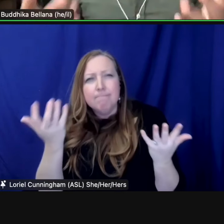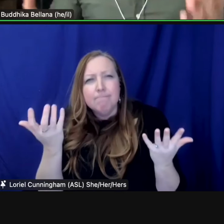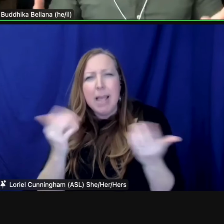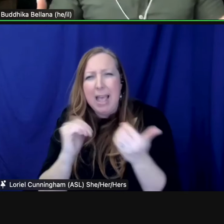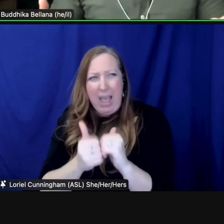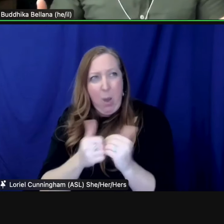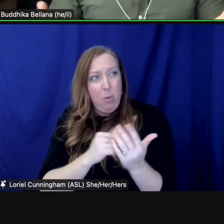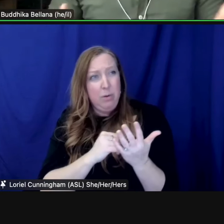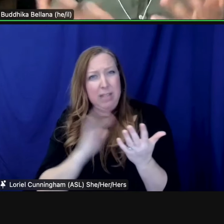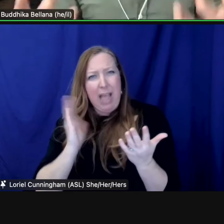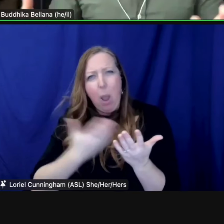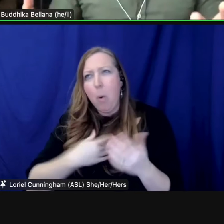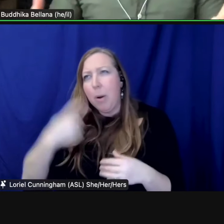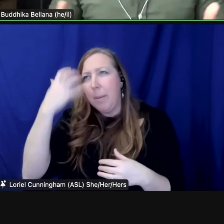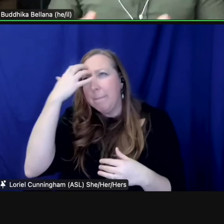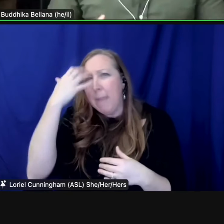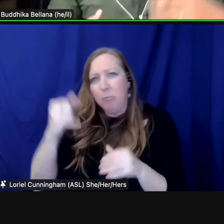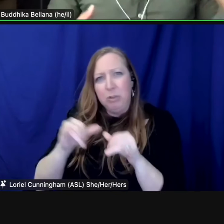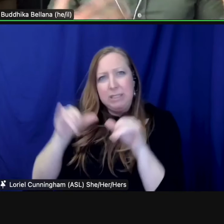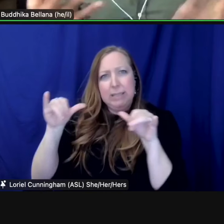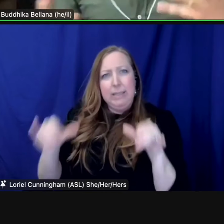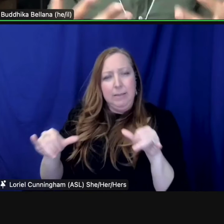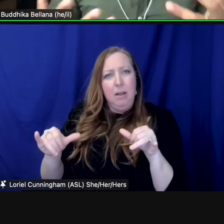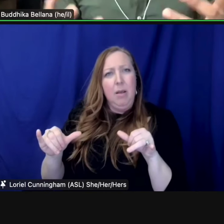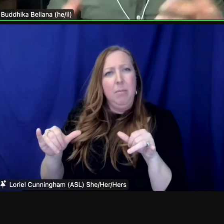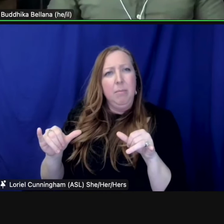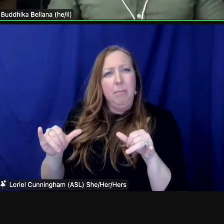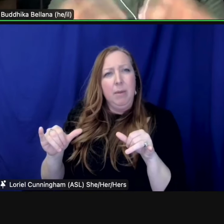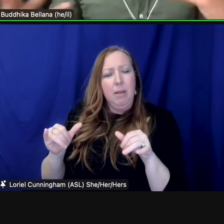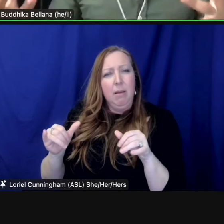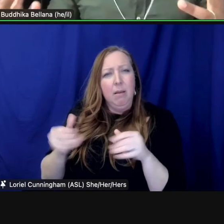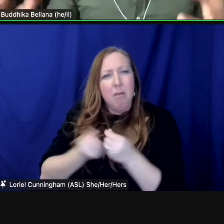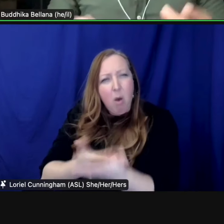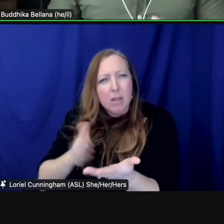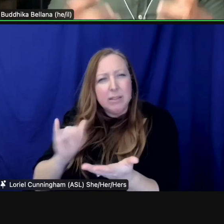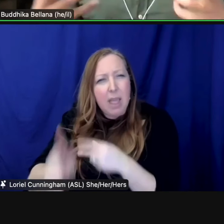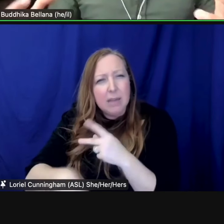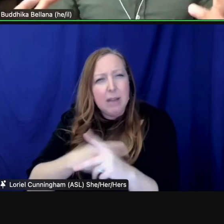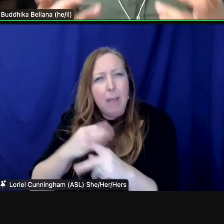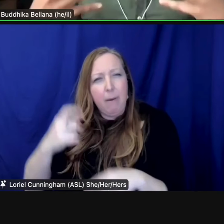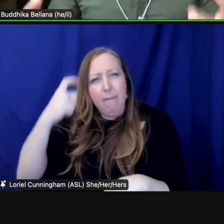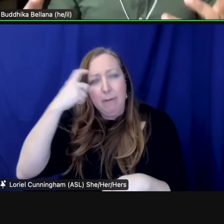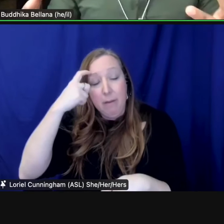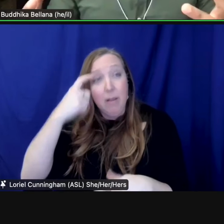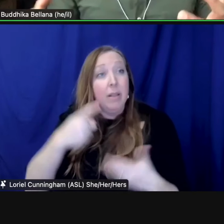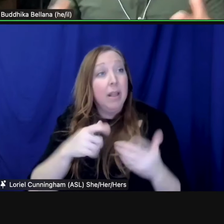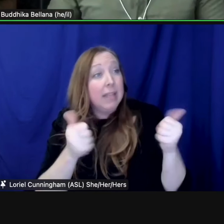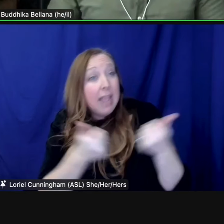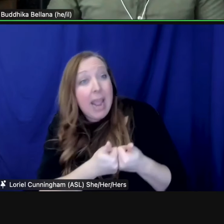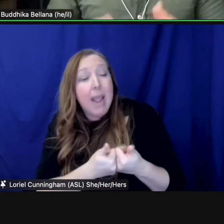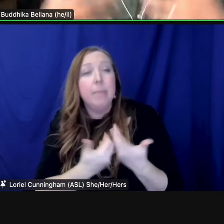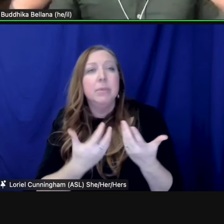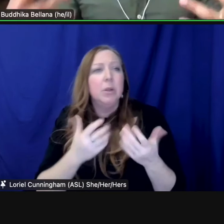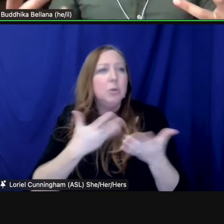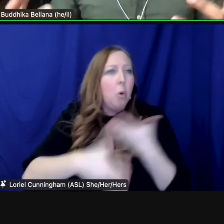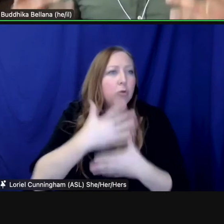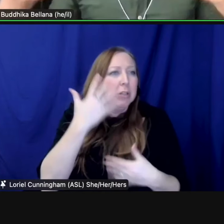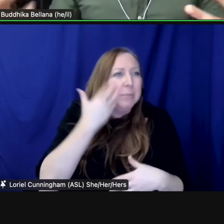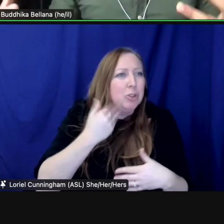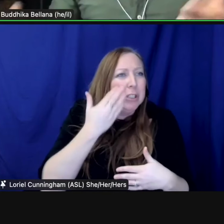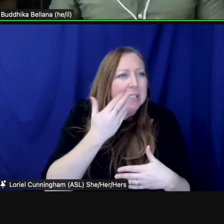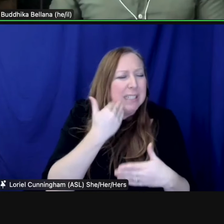causes these types of experiences, compelling narratives, role-playing video games, emotions, and social experiences, to